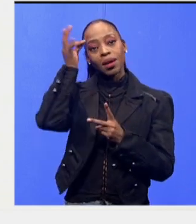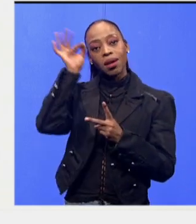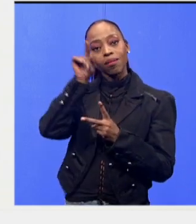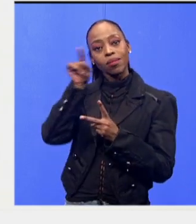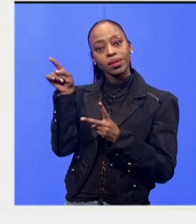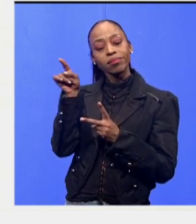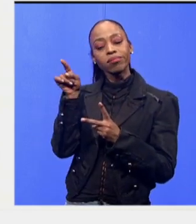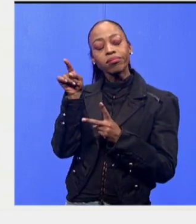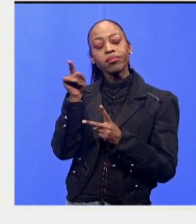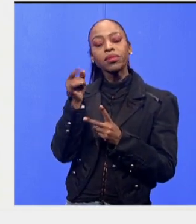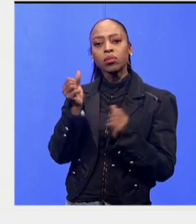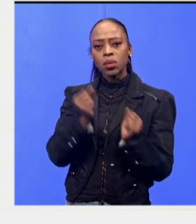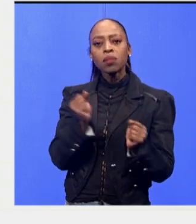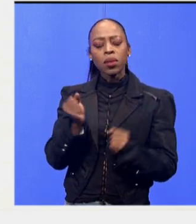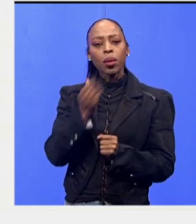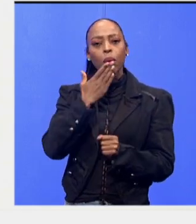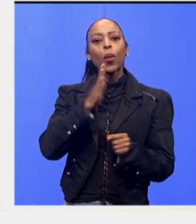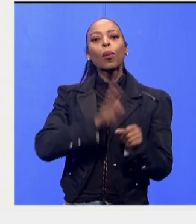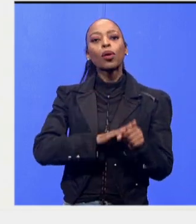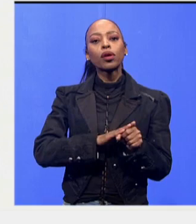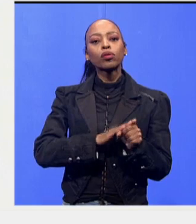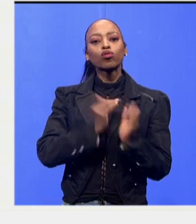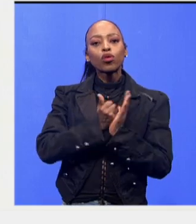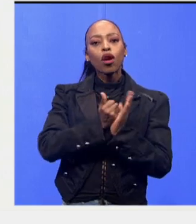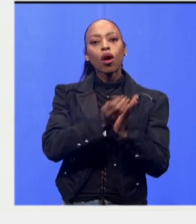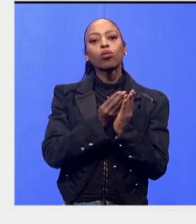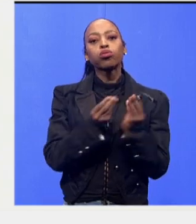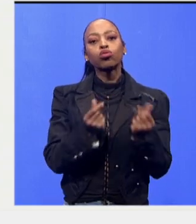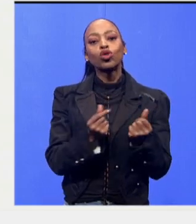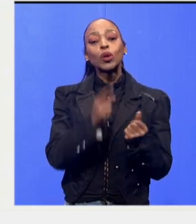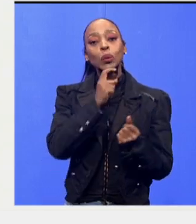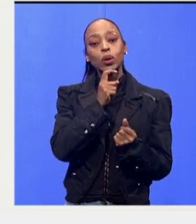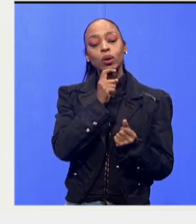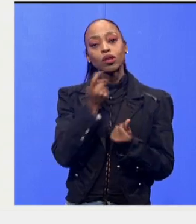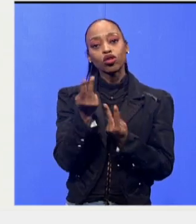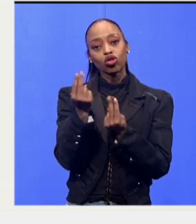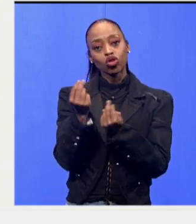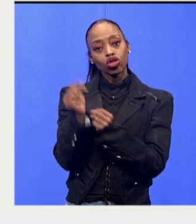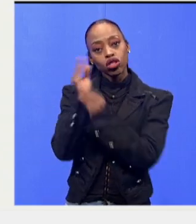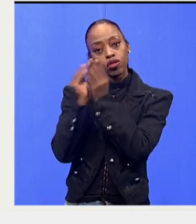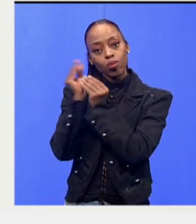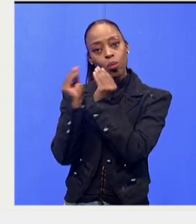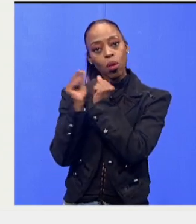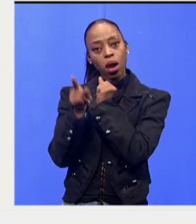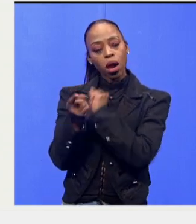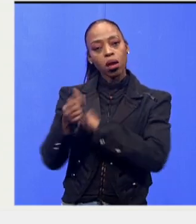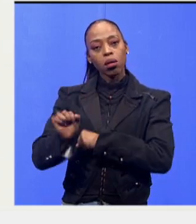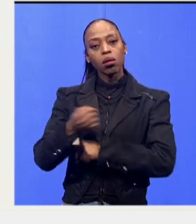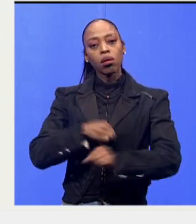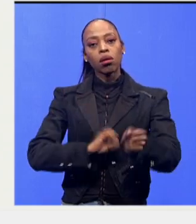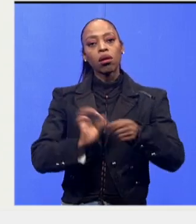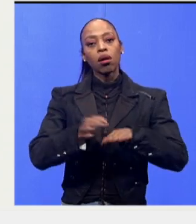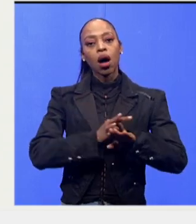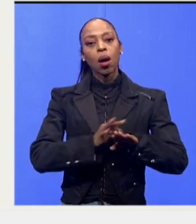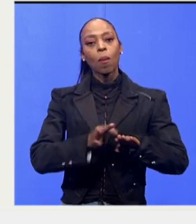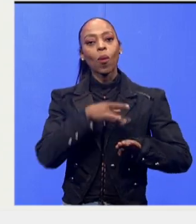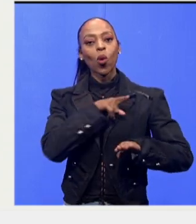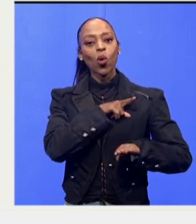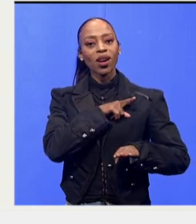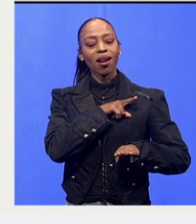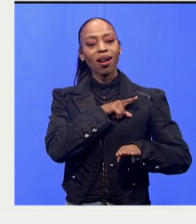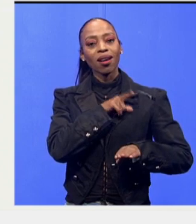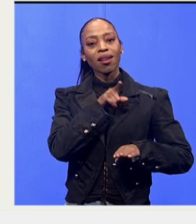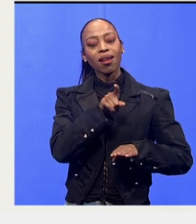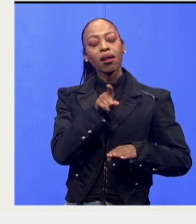remains committed. We use the latest evidence within the strategic plan in order for